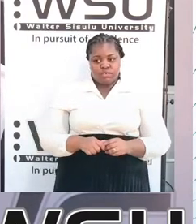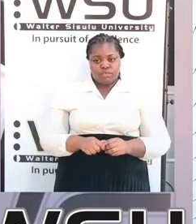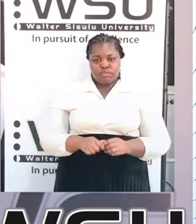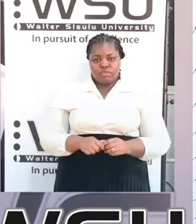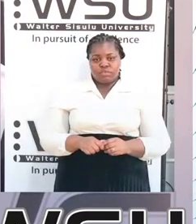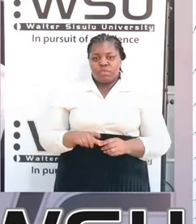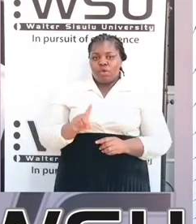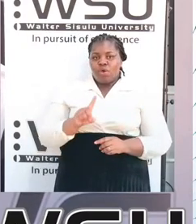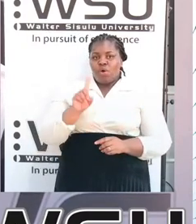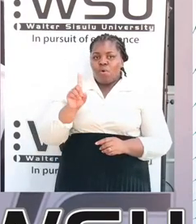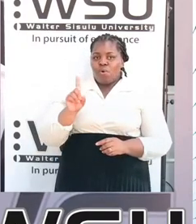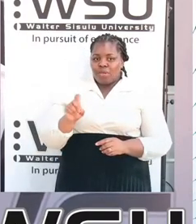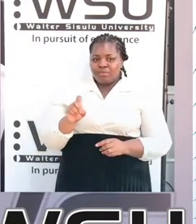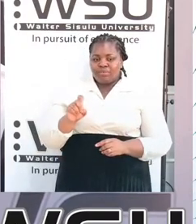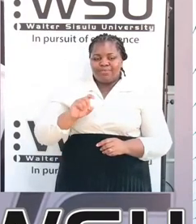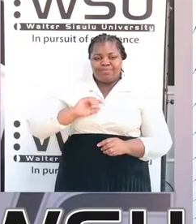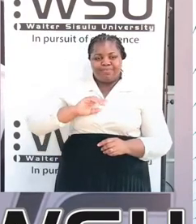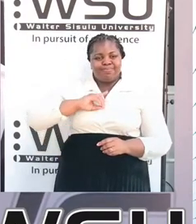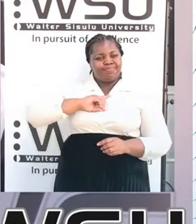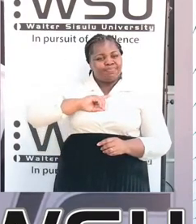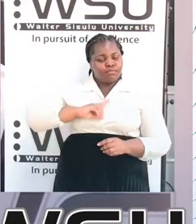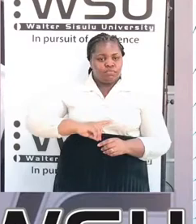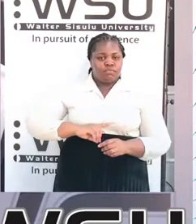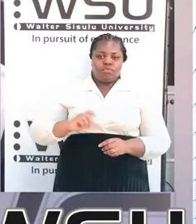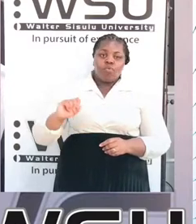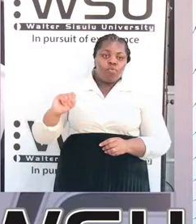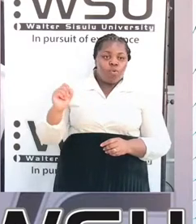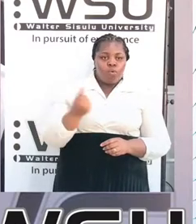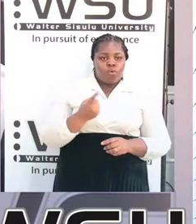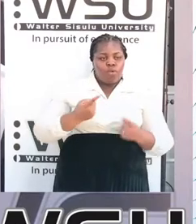and questions and anxieties for all of us